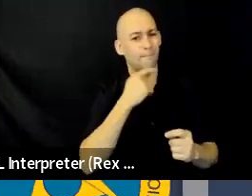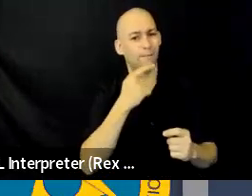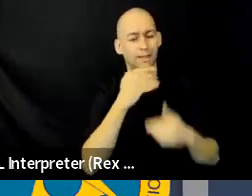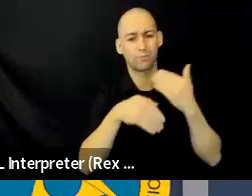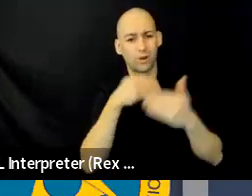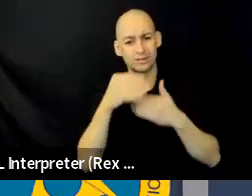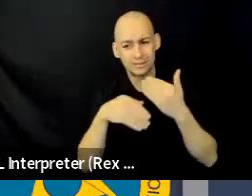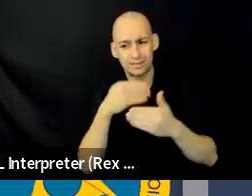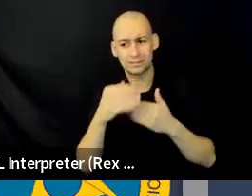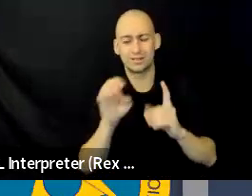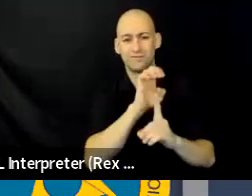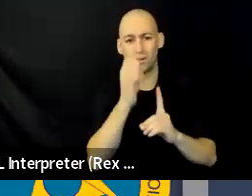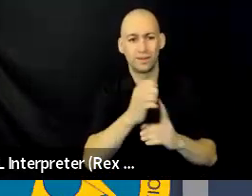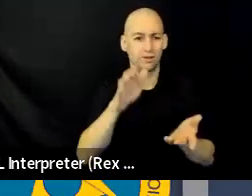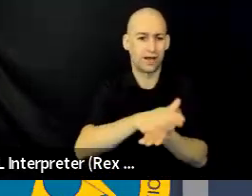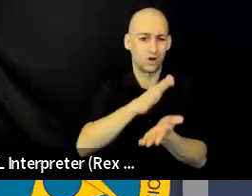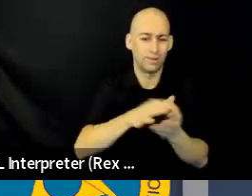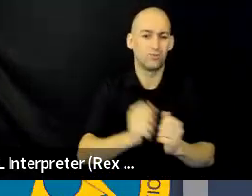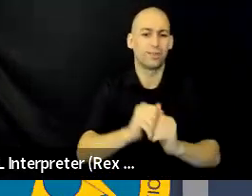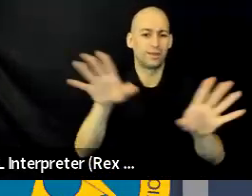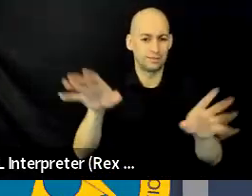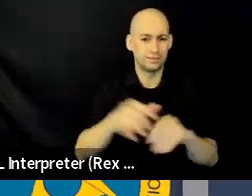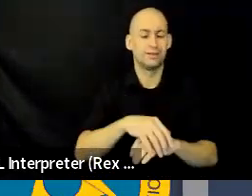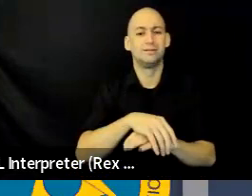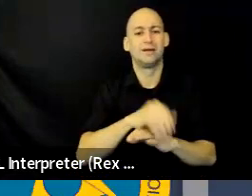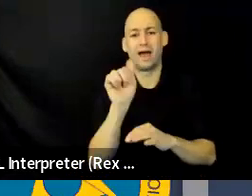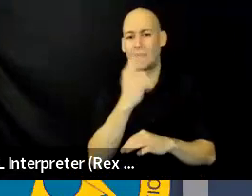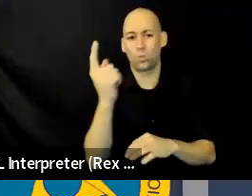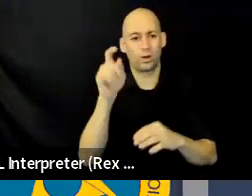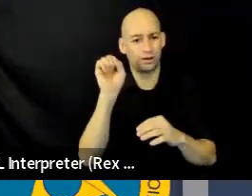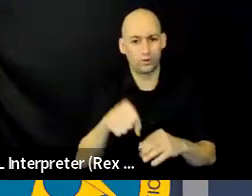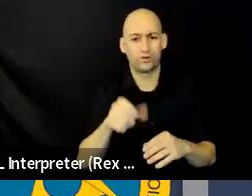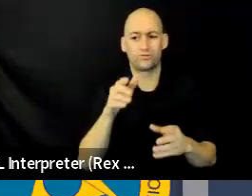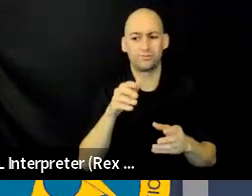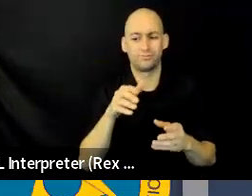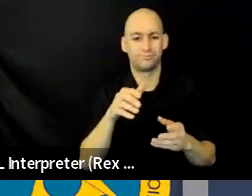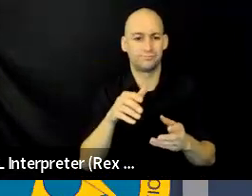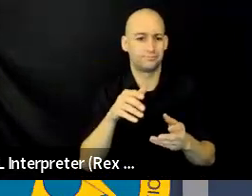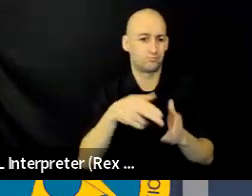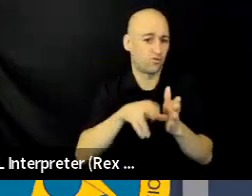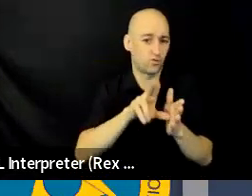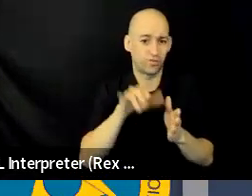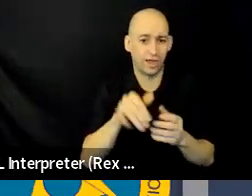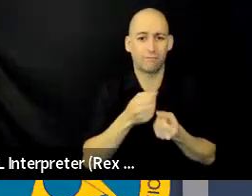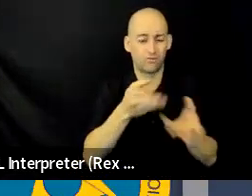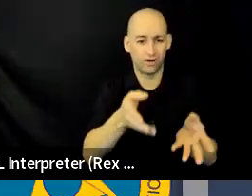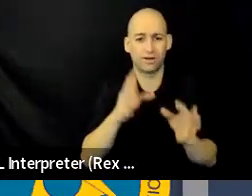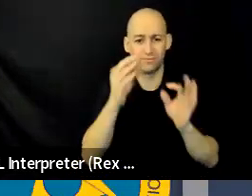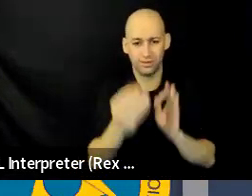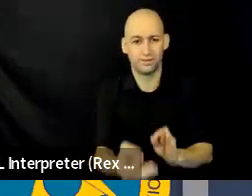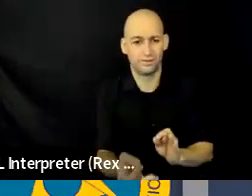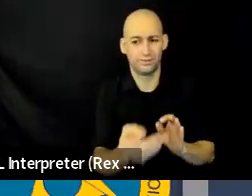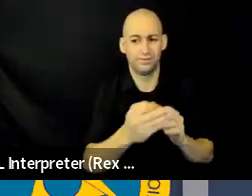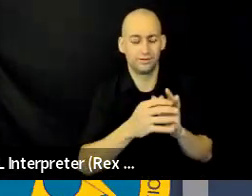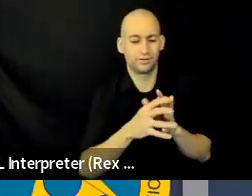draft environmental document release, and anyone could have certainly reviewed that and provided comments at that time. We did not